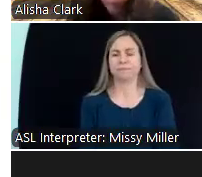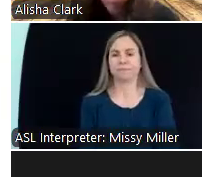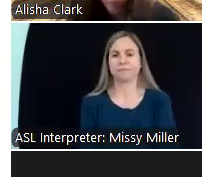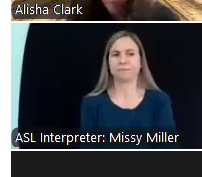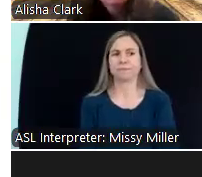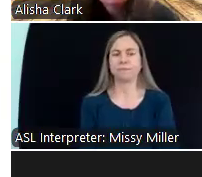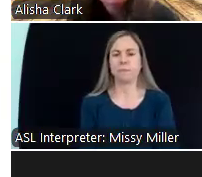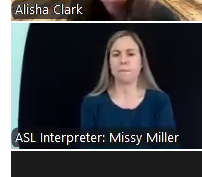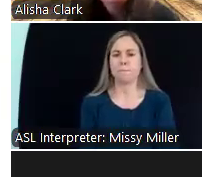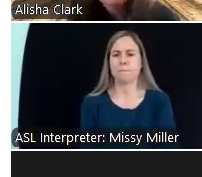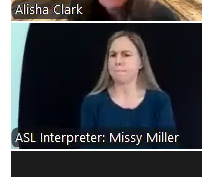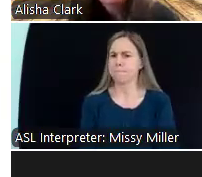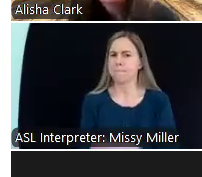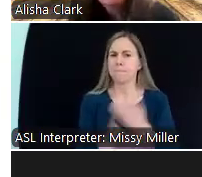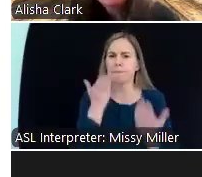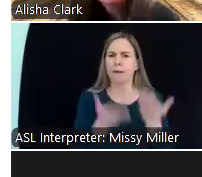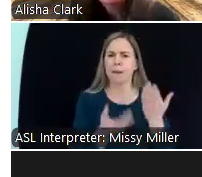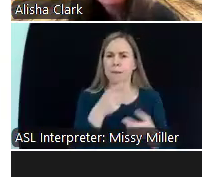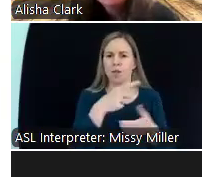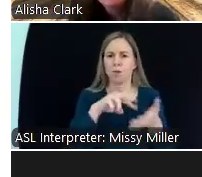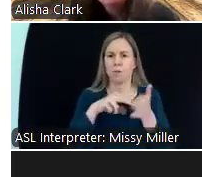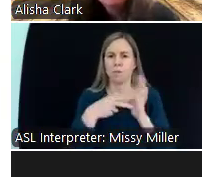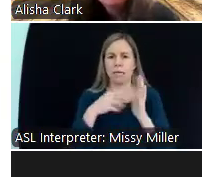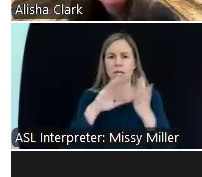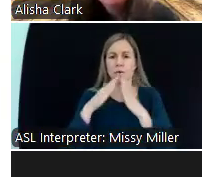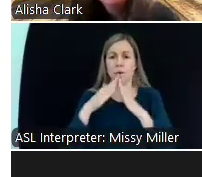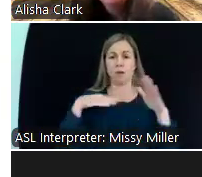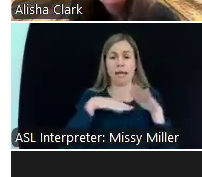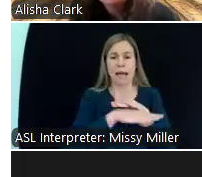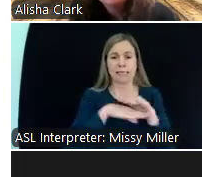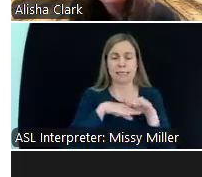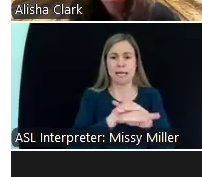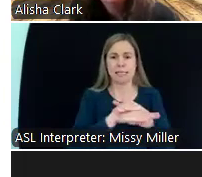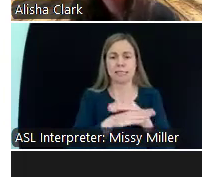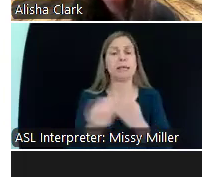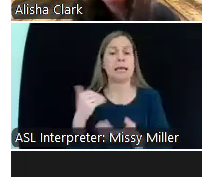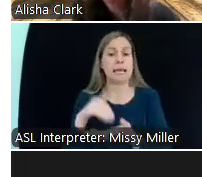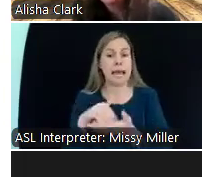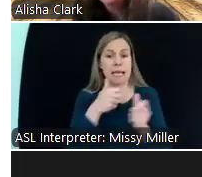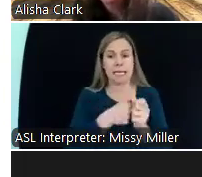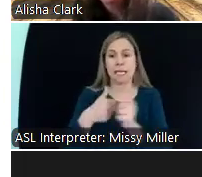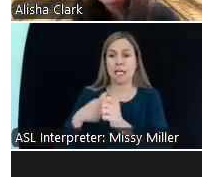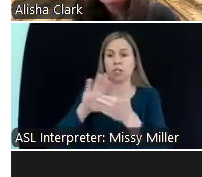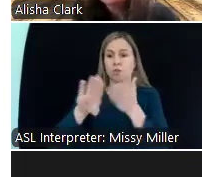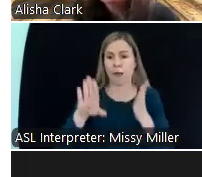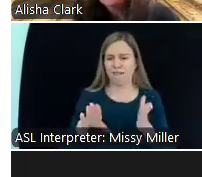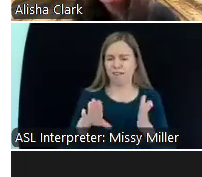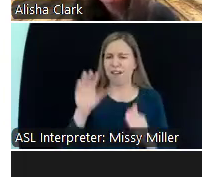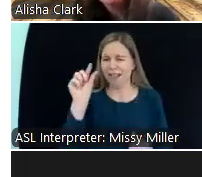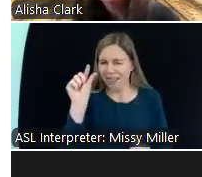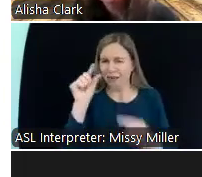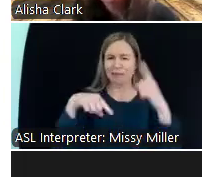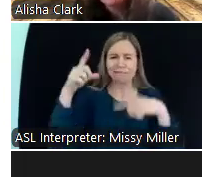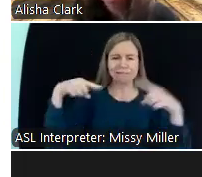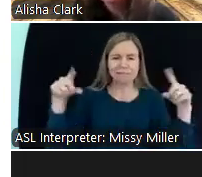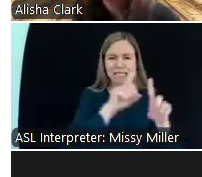And I don't know if they're talking about community access. Again, you know, each of our waivers are a little bit different, right? We're